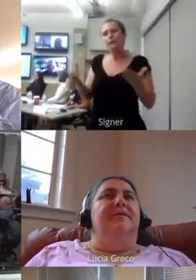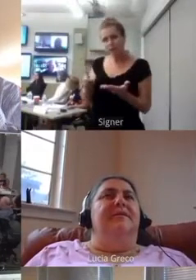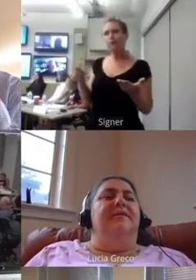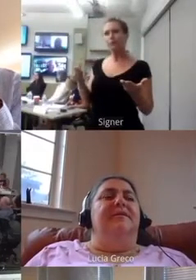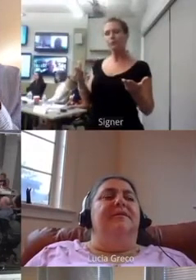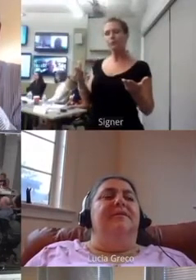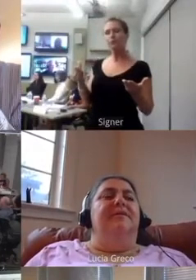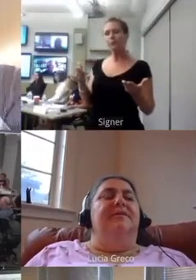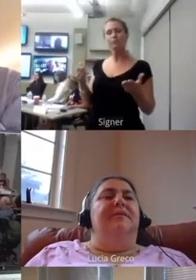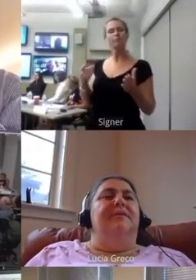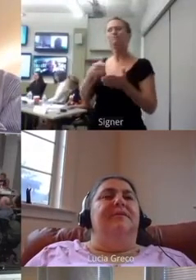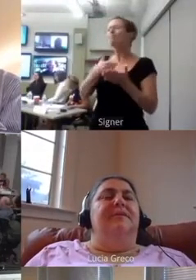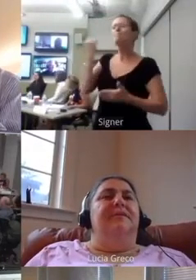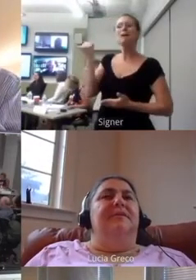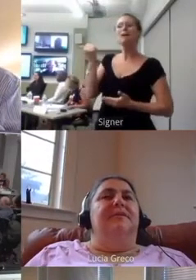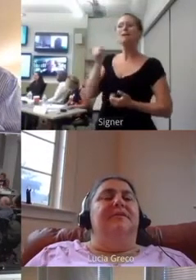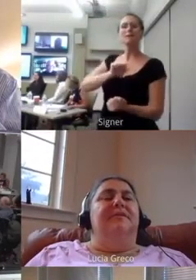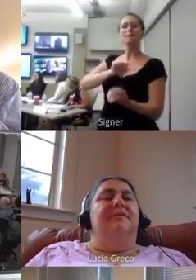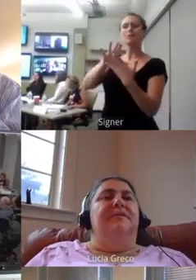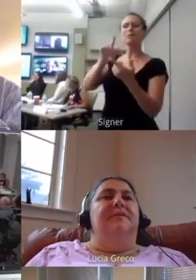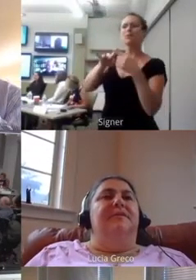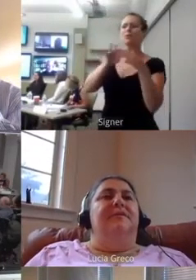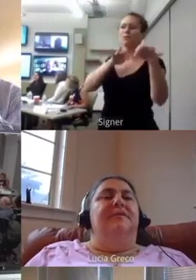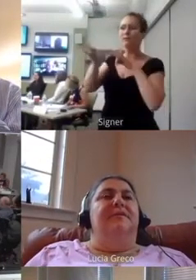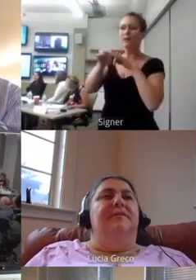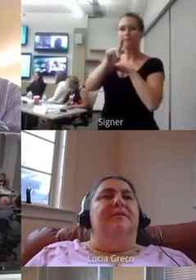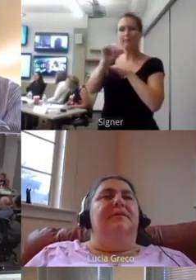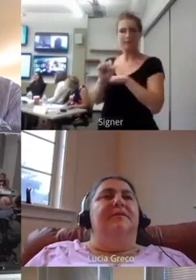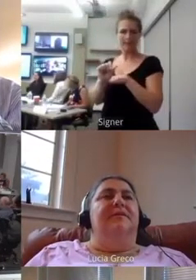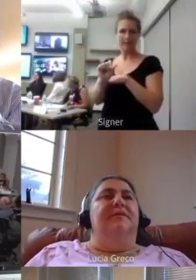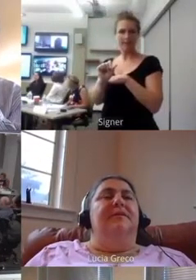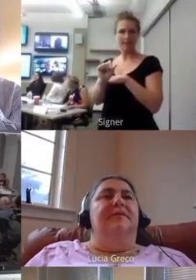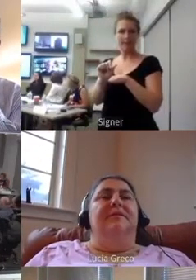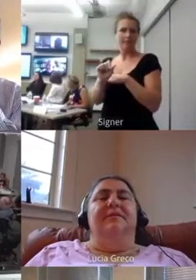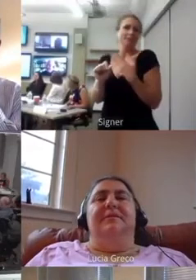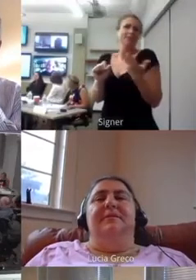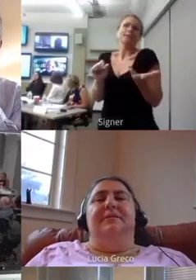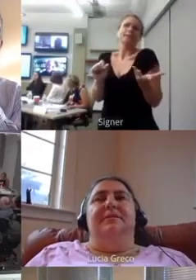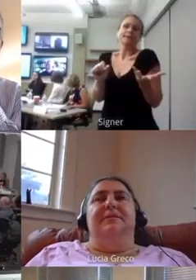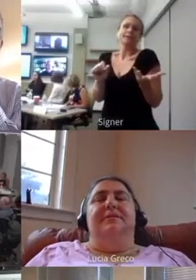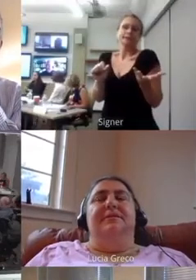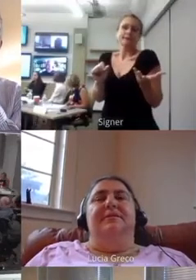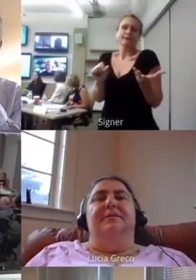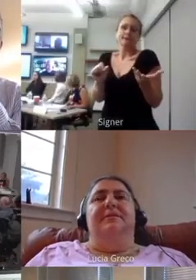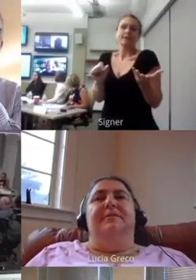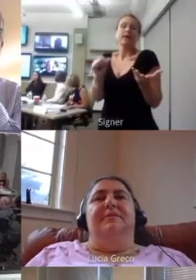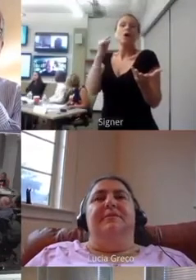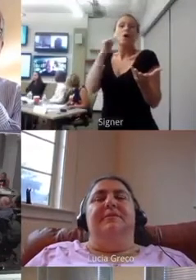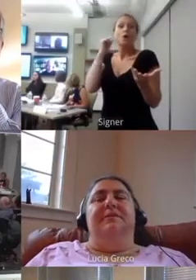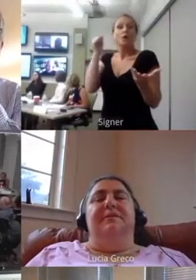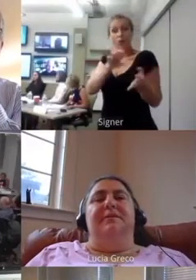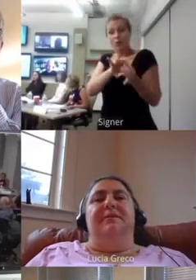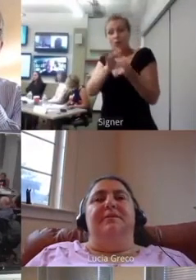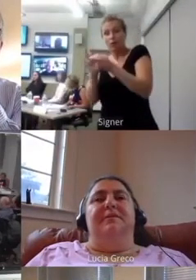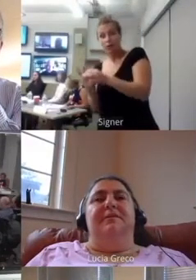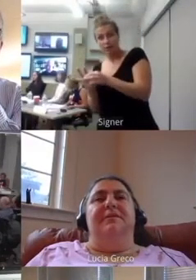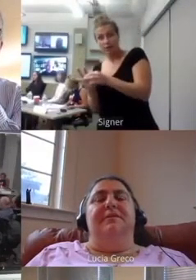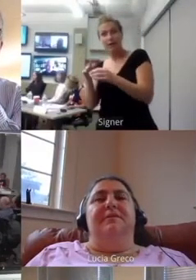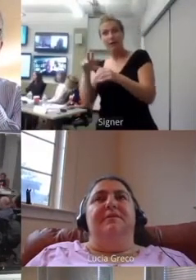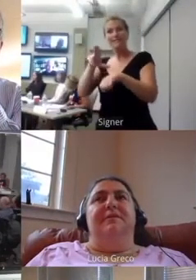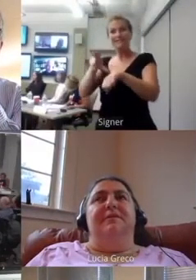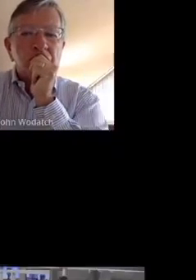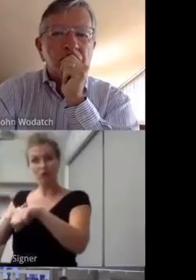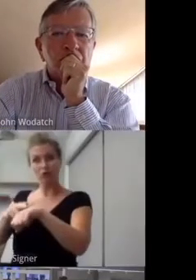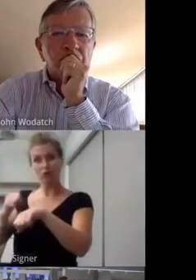best way to approach how to define disability for purposes of a national accessibility law so that it is